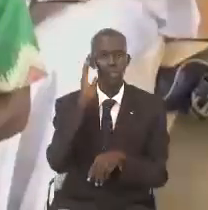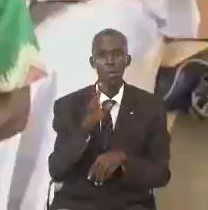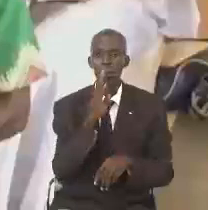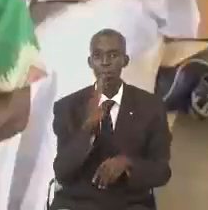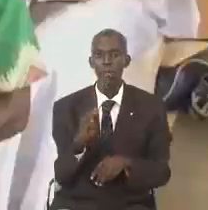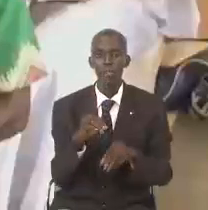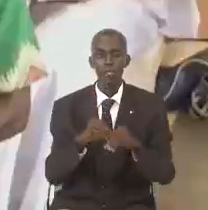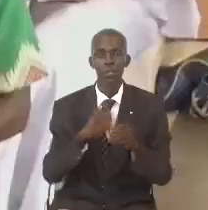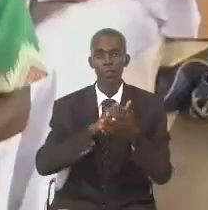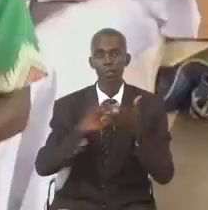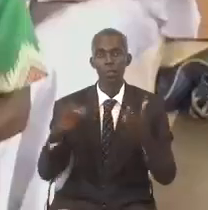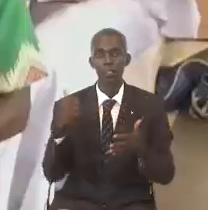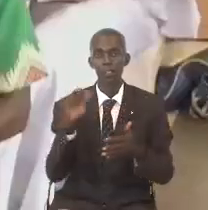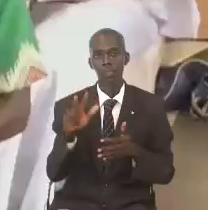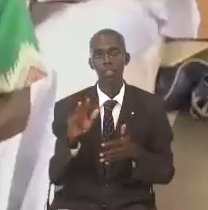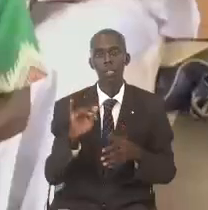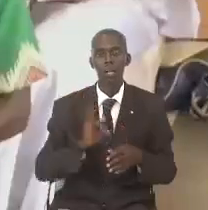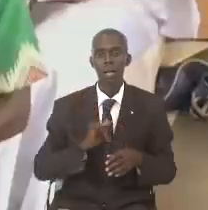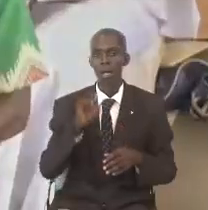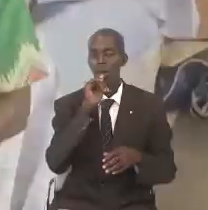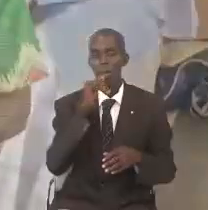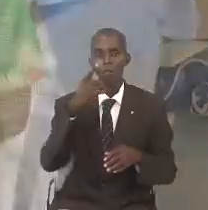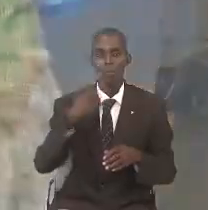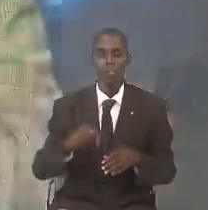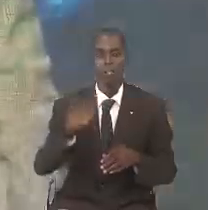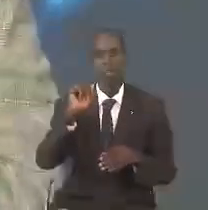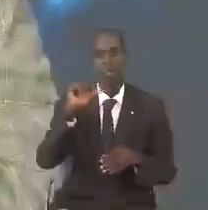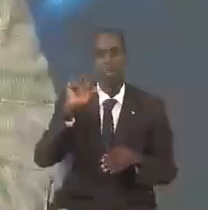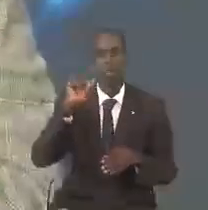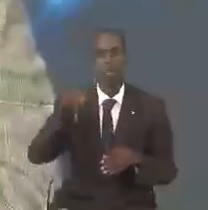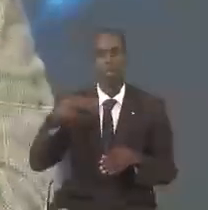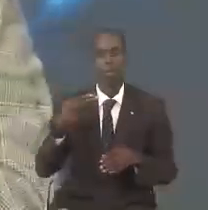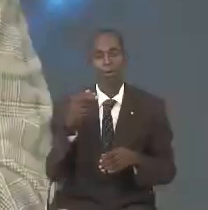13, I am Alpha. I am Alpha.